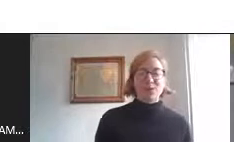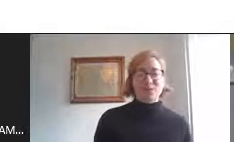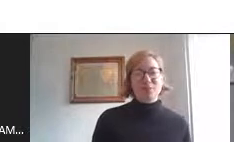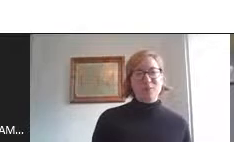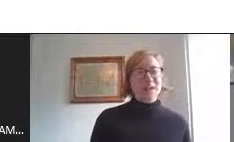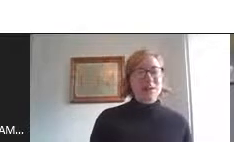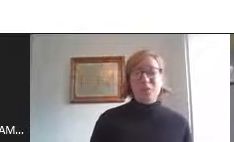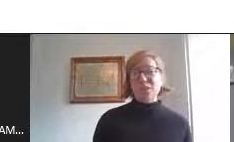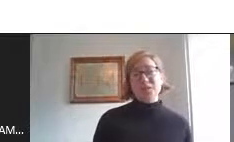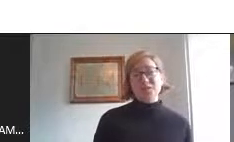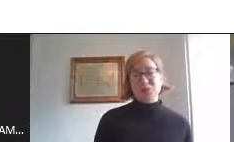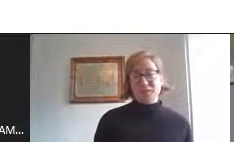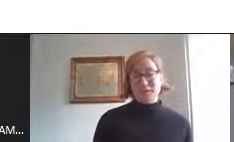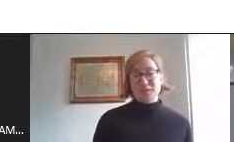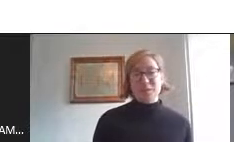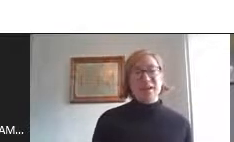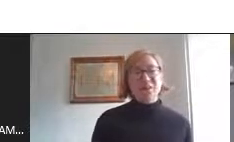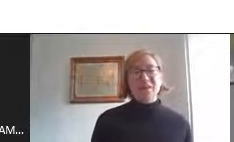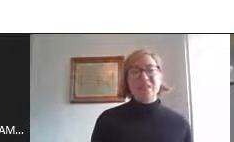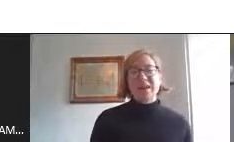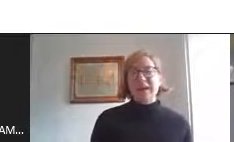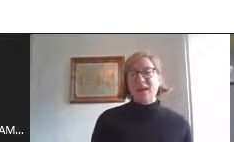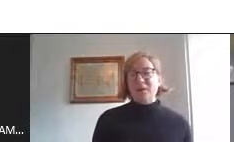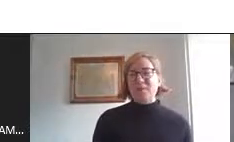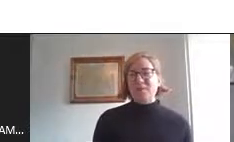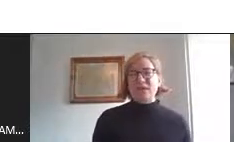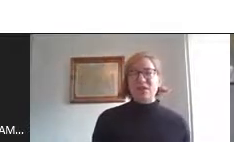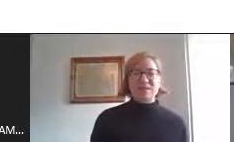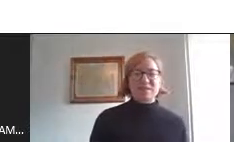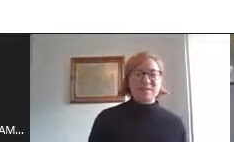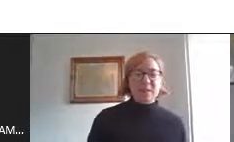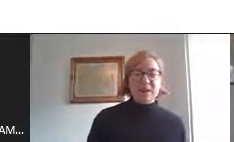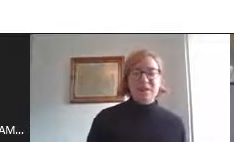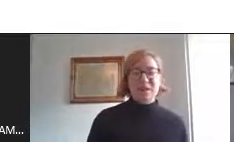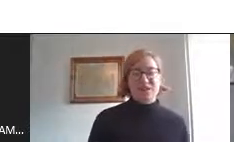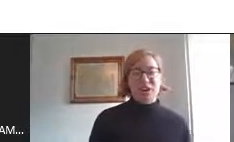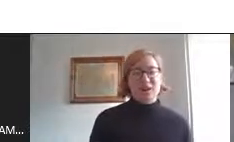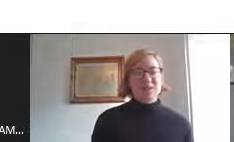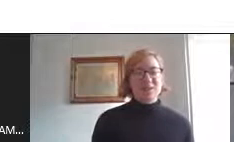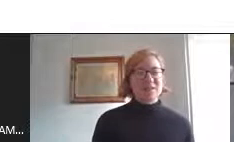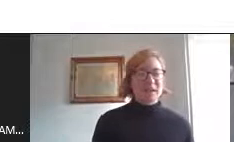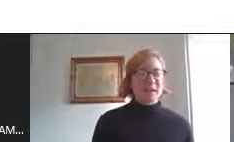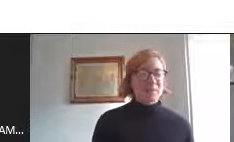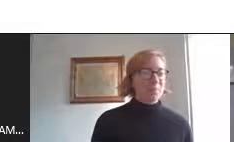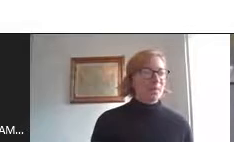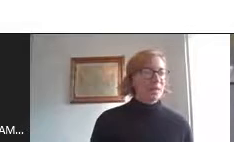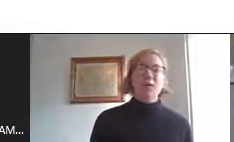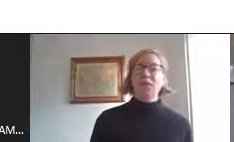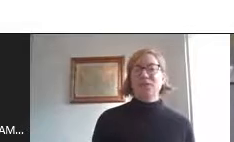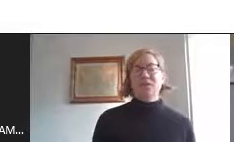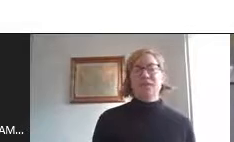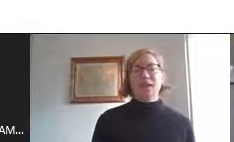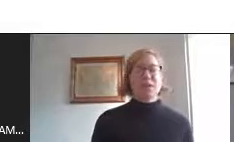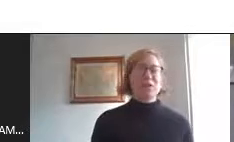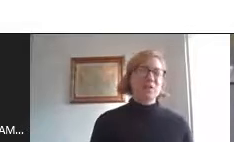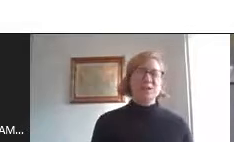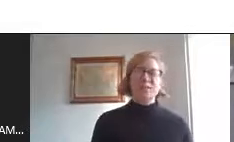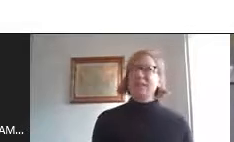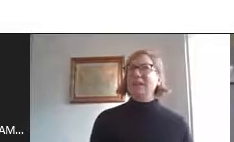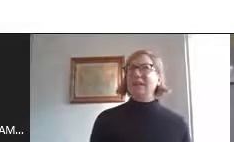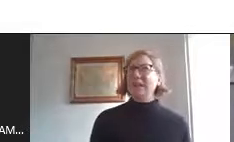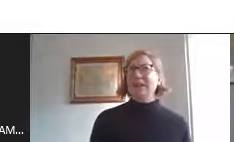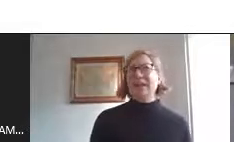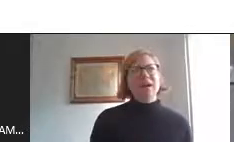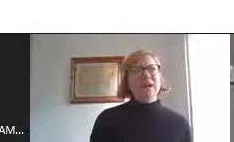and it's going to be horrible. Or if you do school visits sometimes, and you ask to see the child, it often turns out that